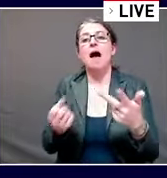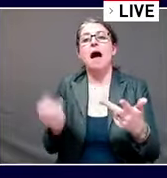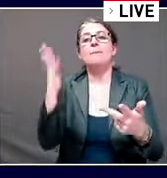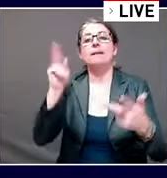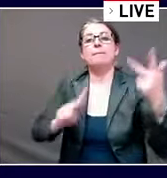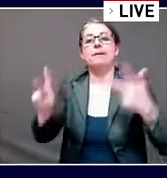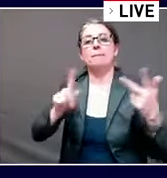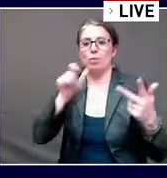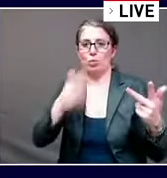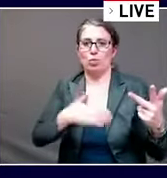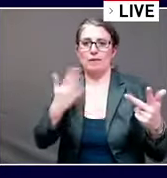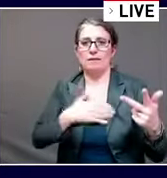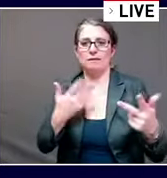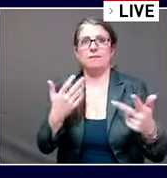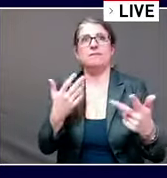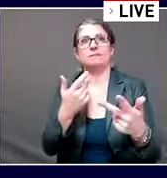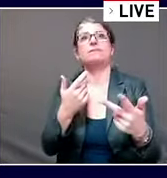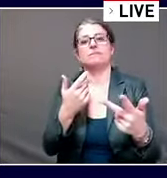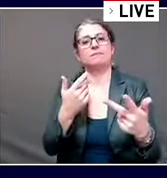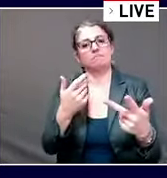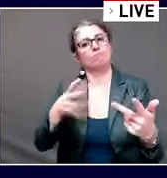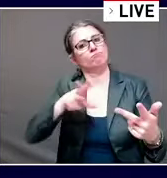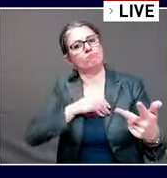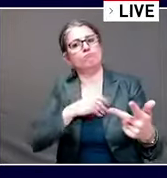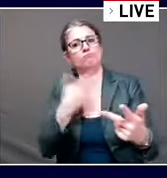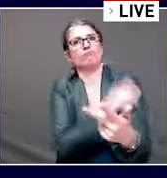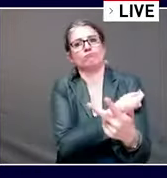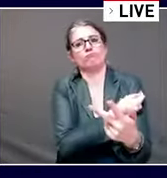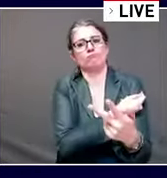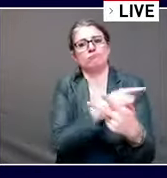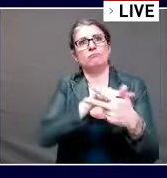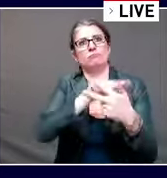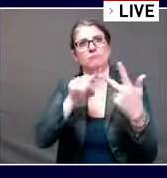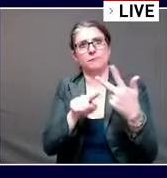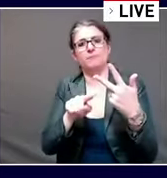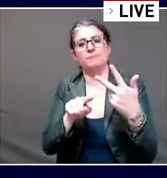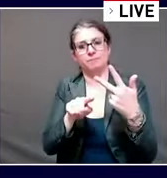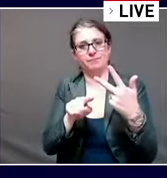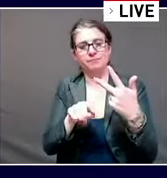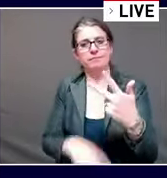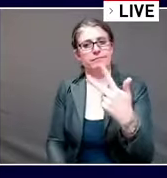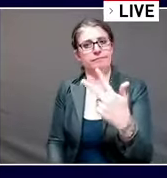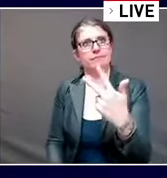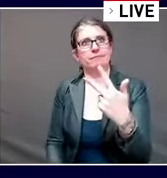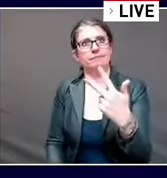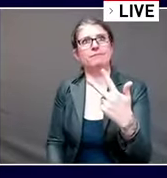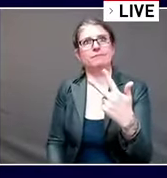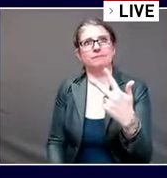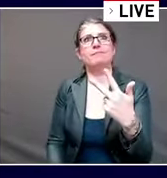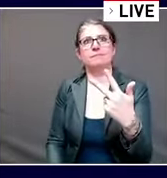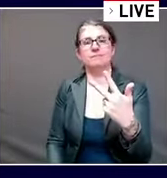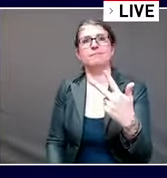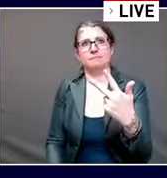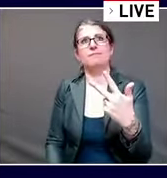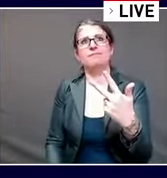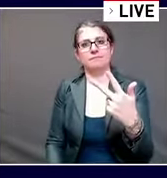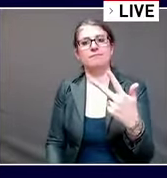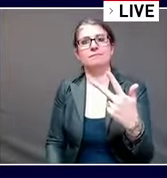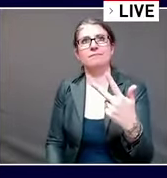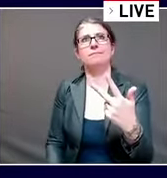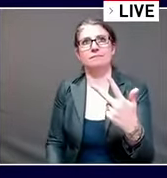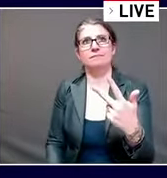I am about the vaccine and our vaccine planning. You know, Evan, what I think I want to talk about with folks is two things. The